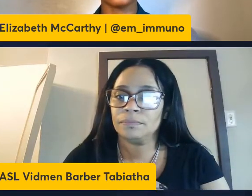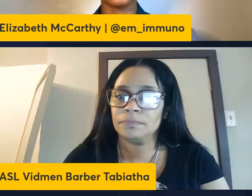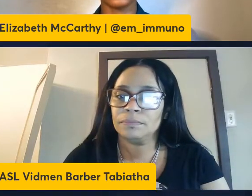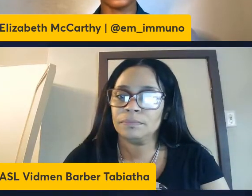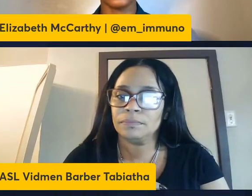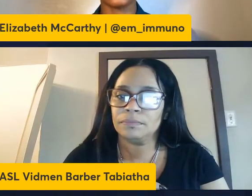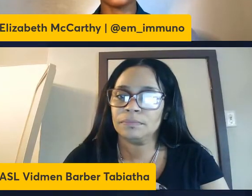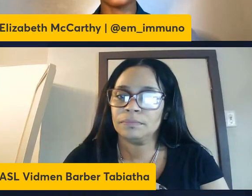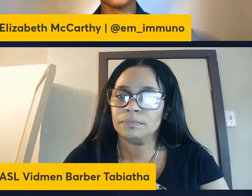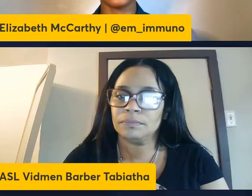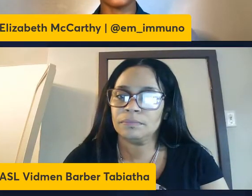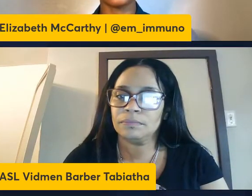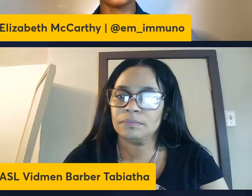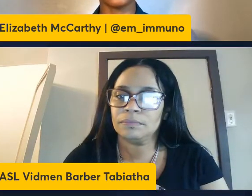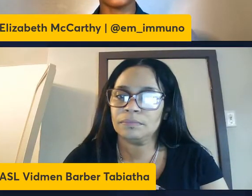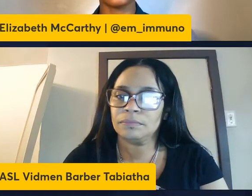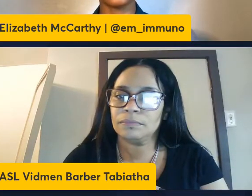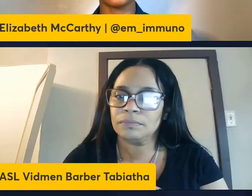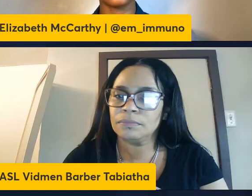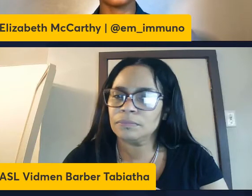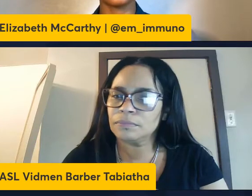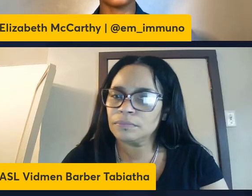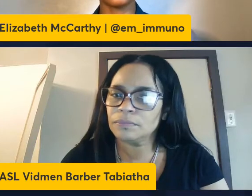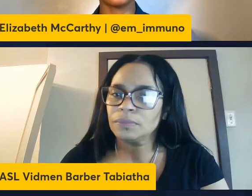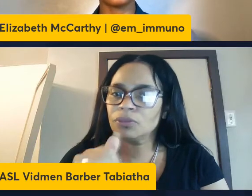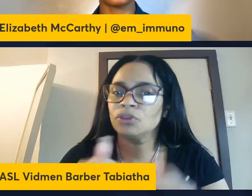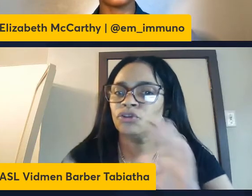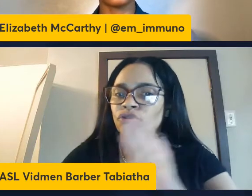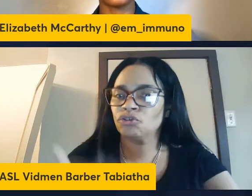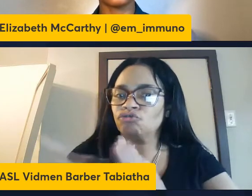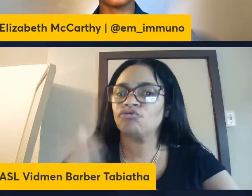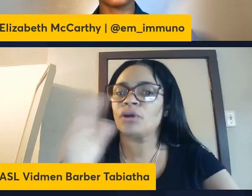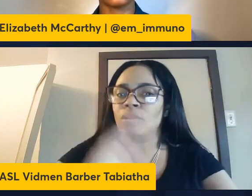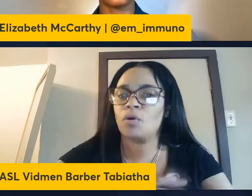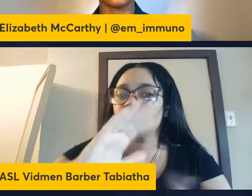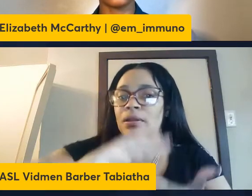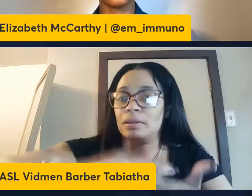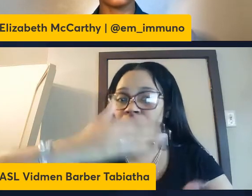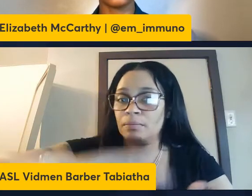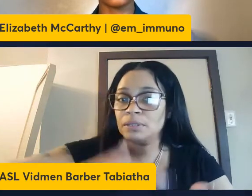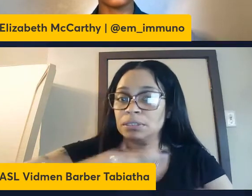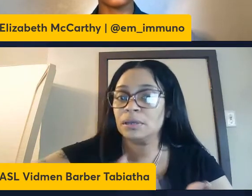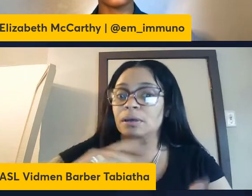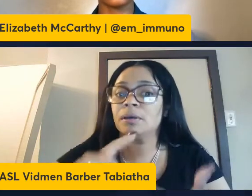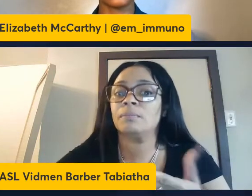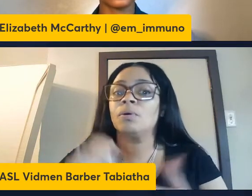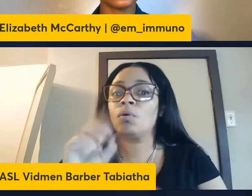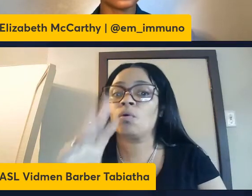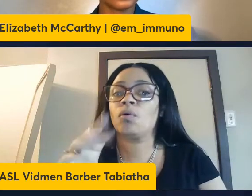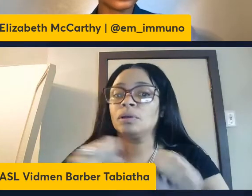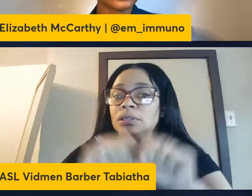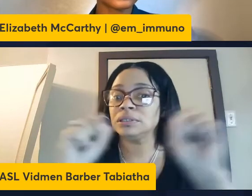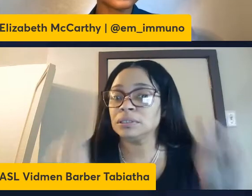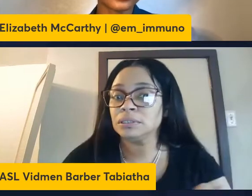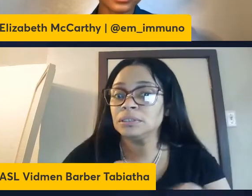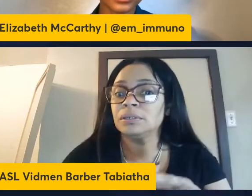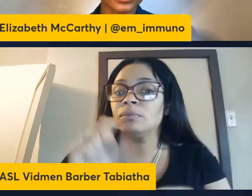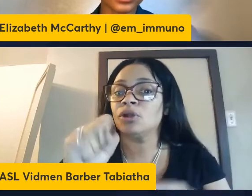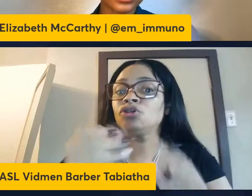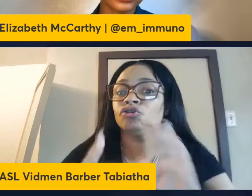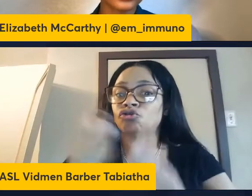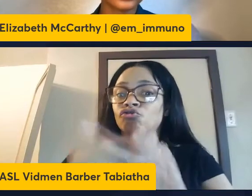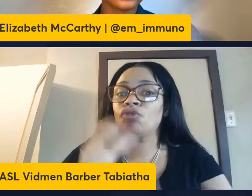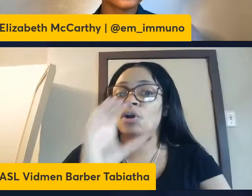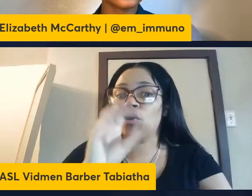can run Python, you can install Python on your laptop or your operating system, and you can run